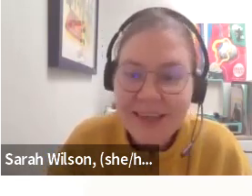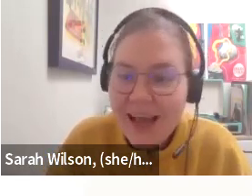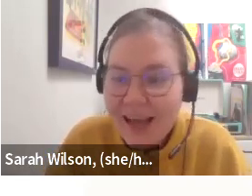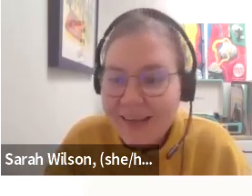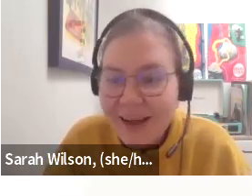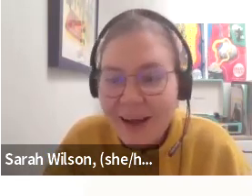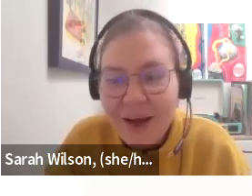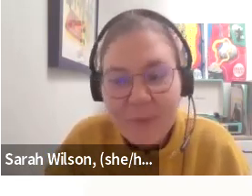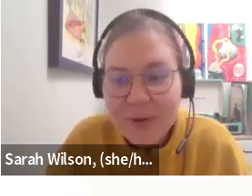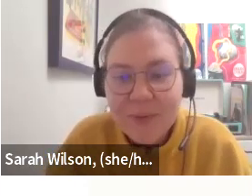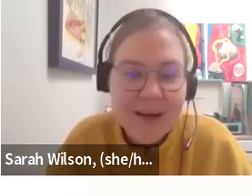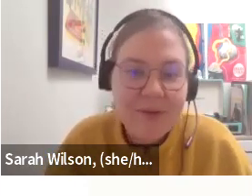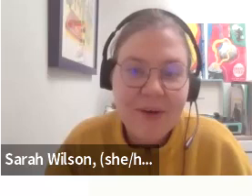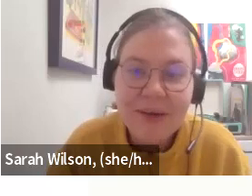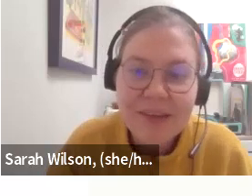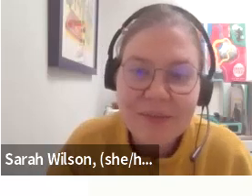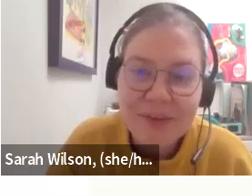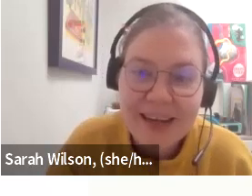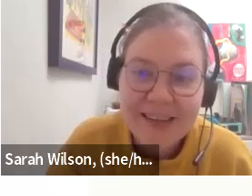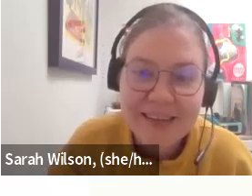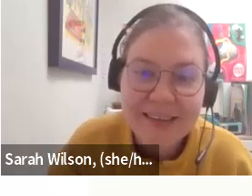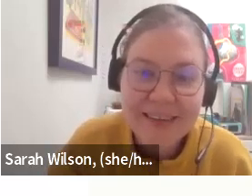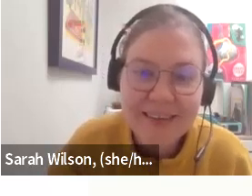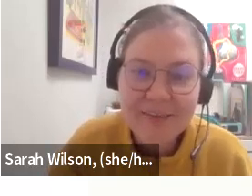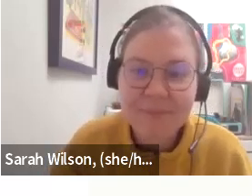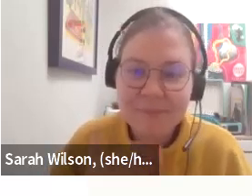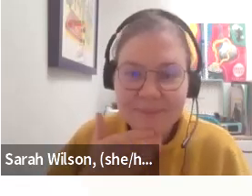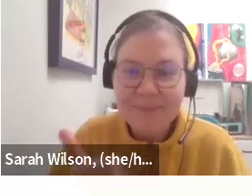James. And I hope you will have a great rest of your day.